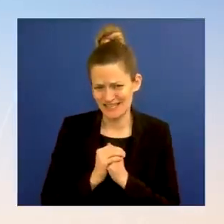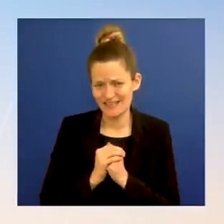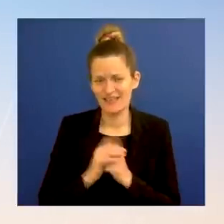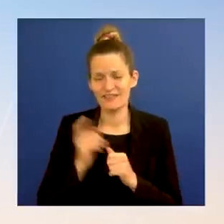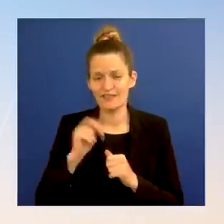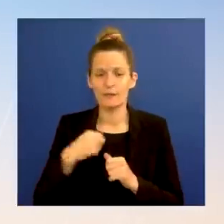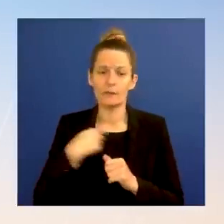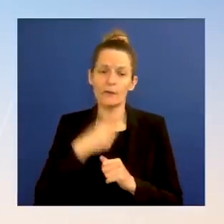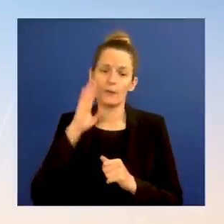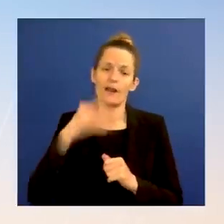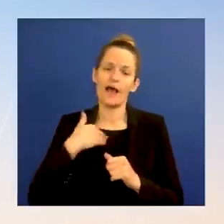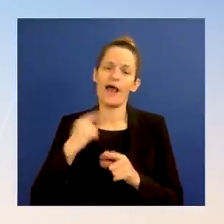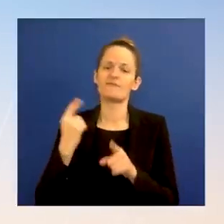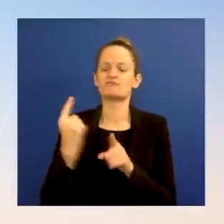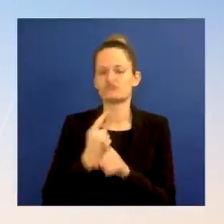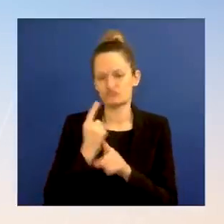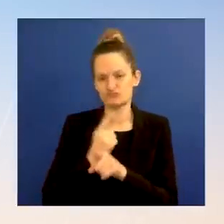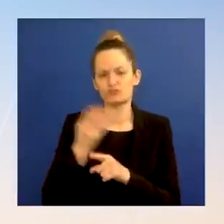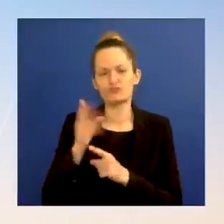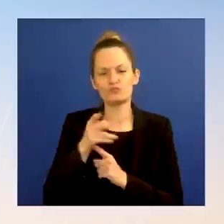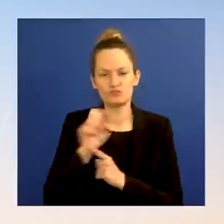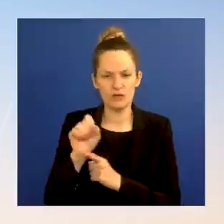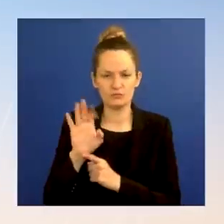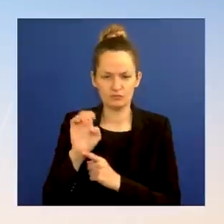So with that, I'll turn it over.